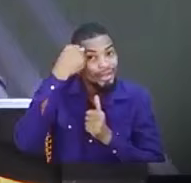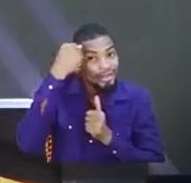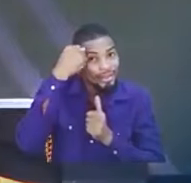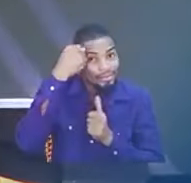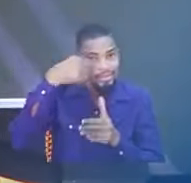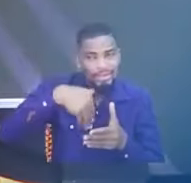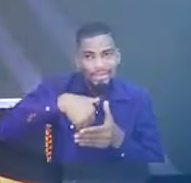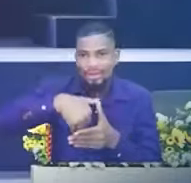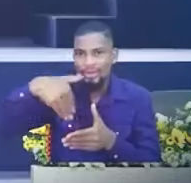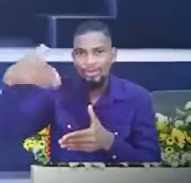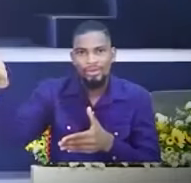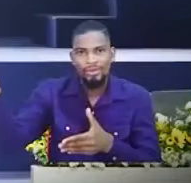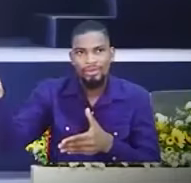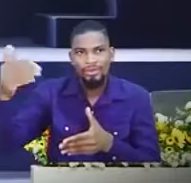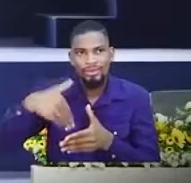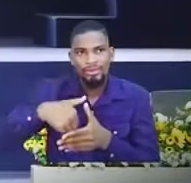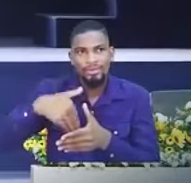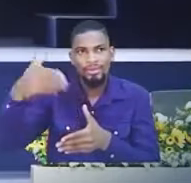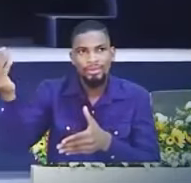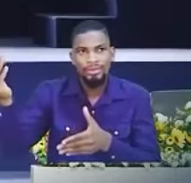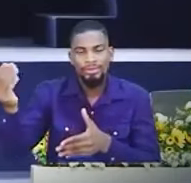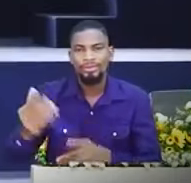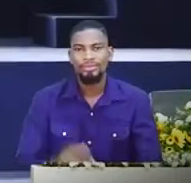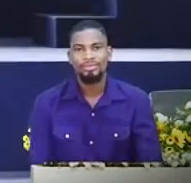special garment that virgins wore.